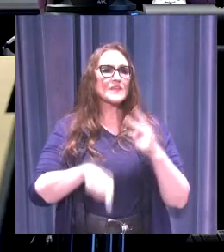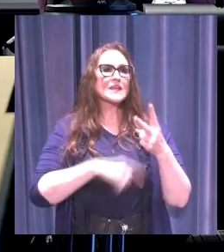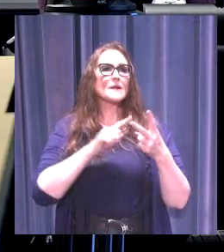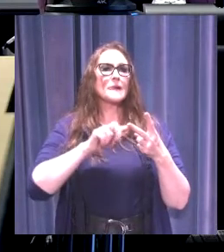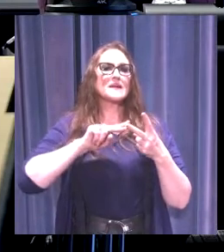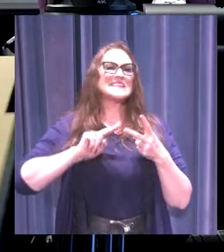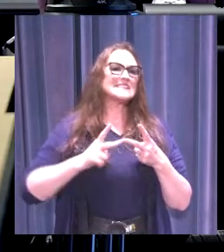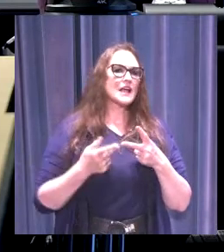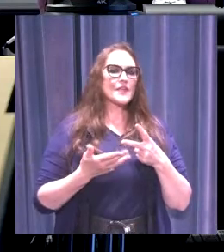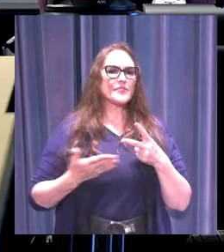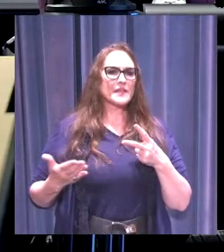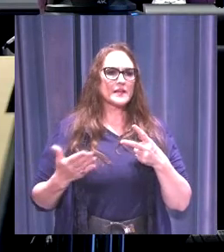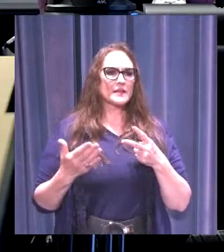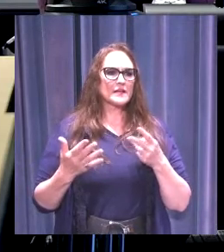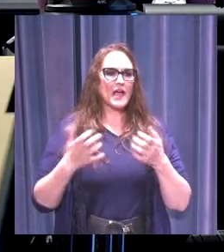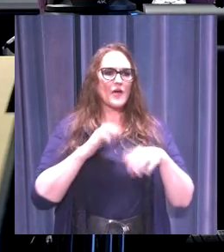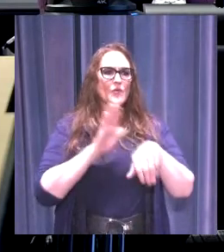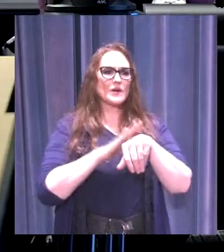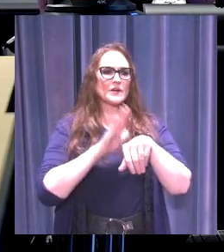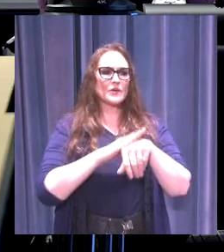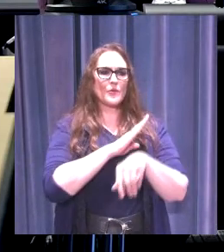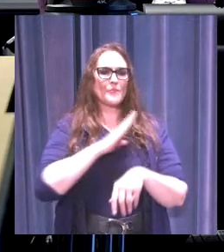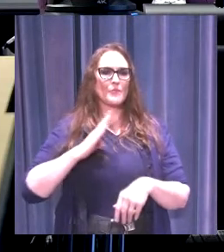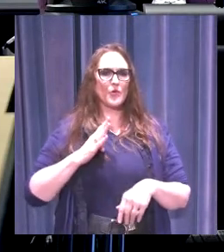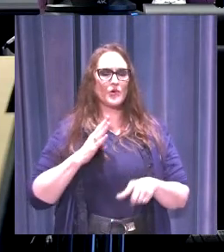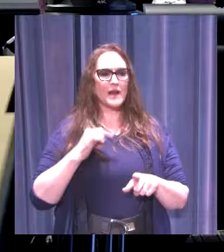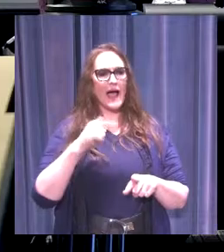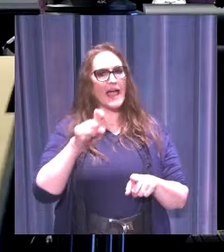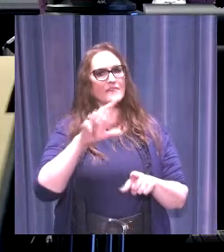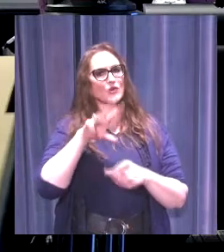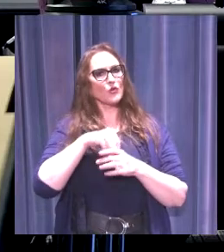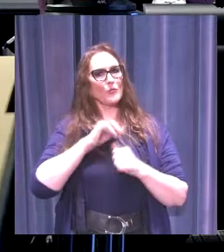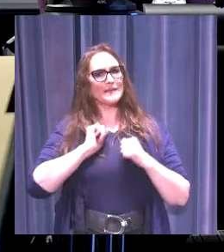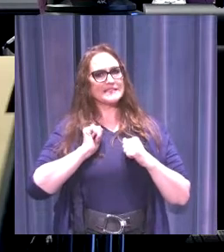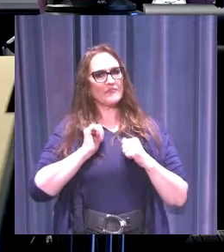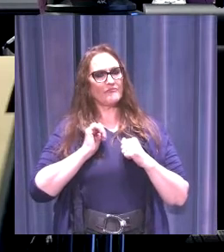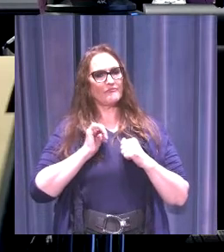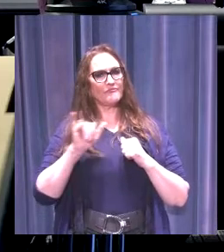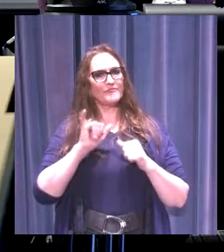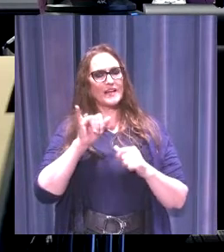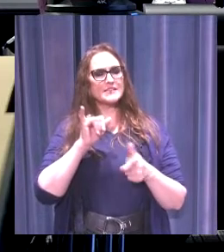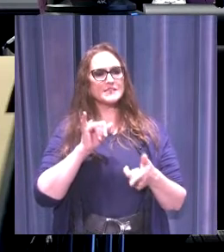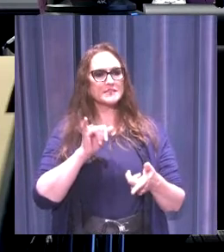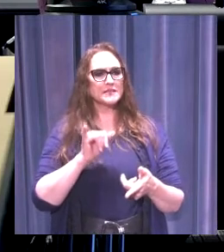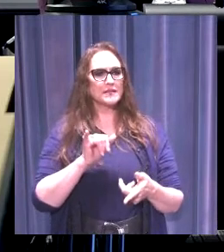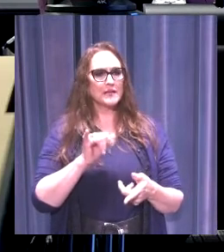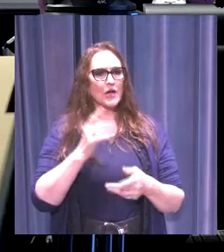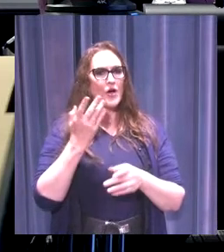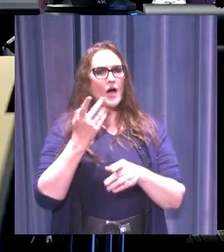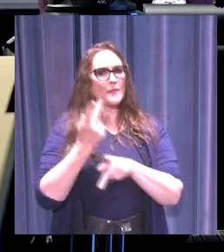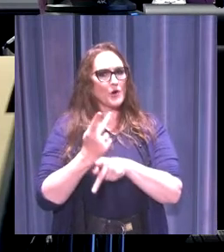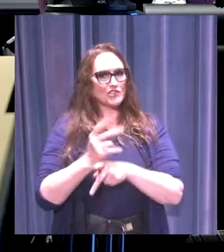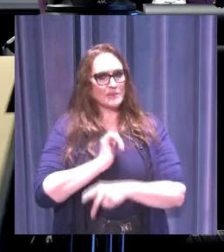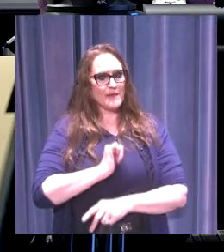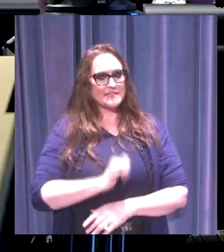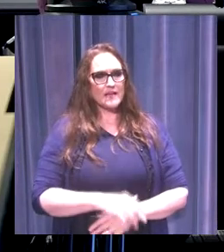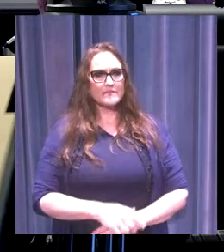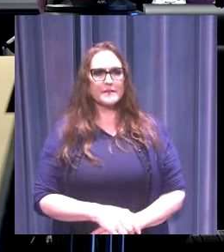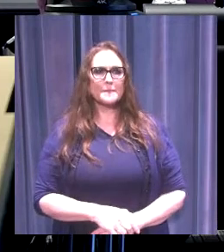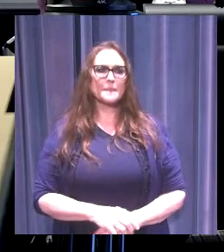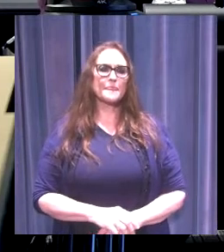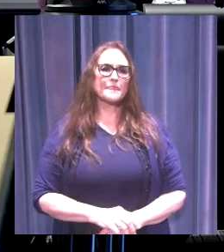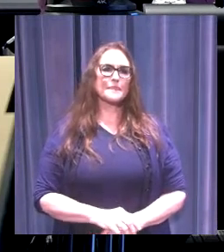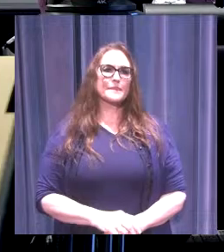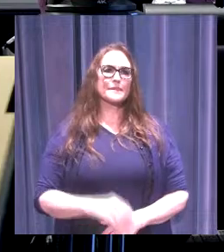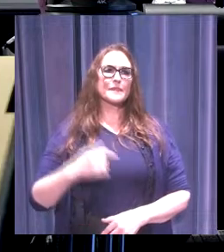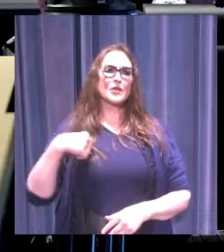that I want to caution the board, and I have to include myself as being, I'm cautioning myself.